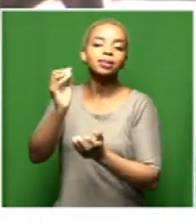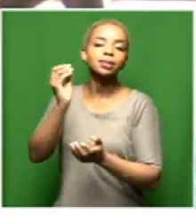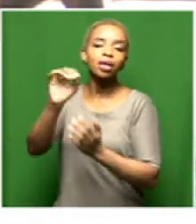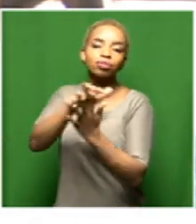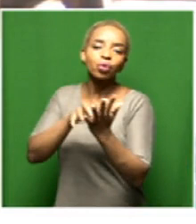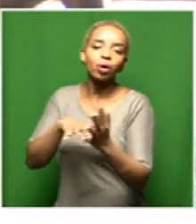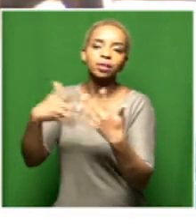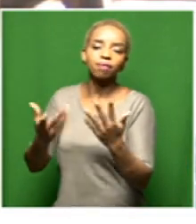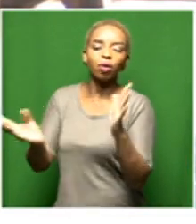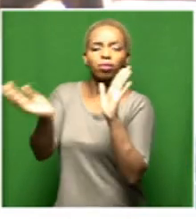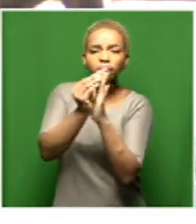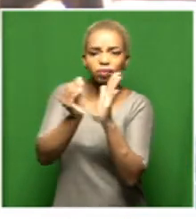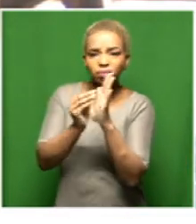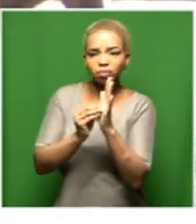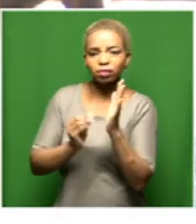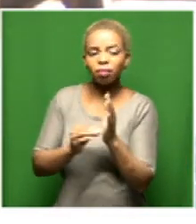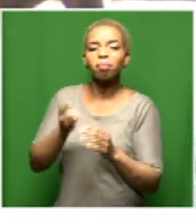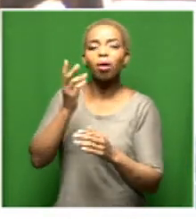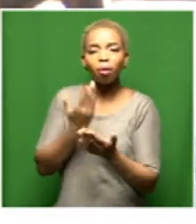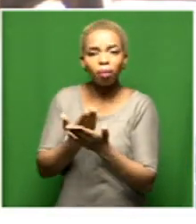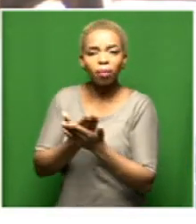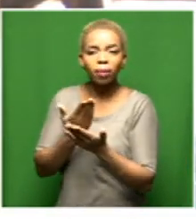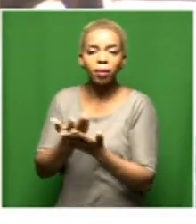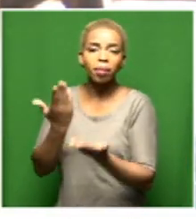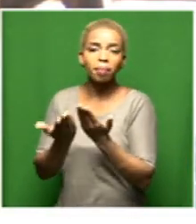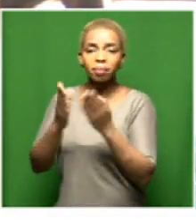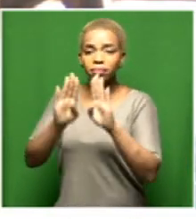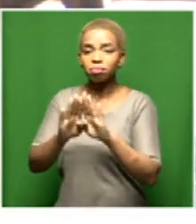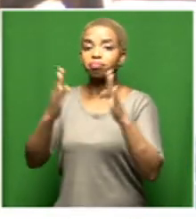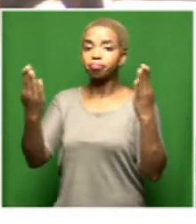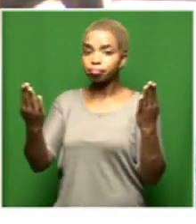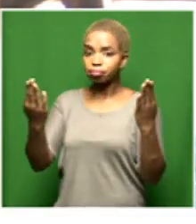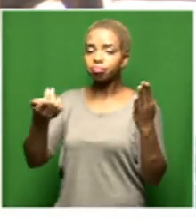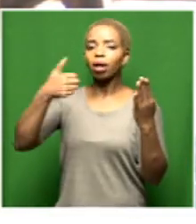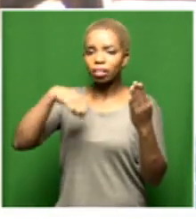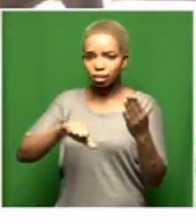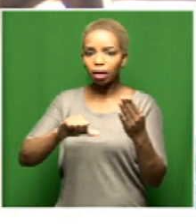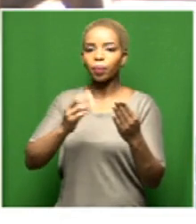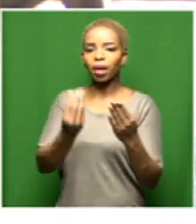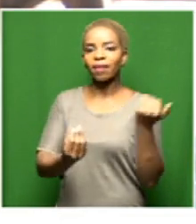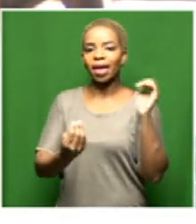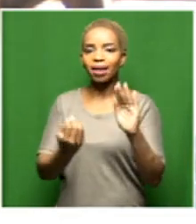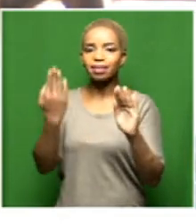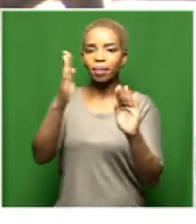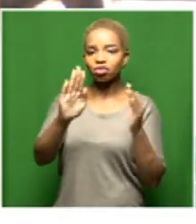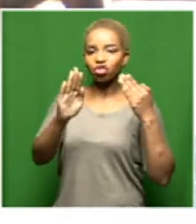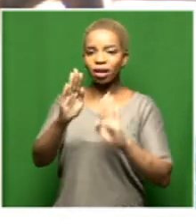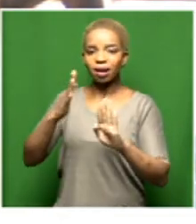to archive them, and possibly to even when we open up, have an exhibition of what life was like under